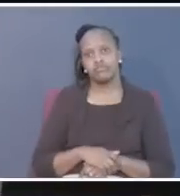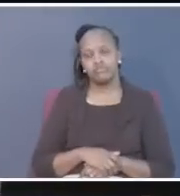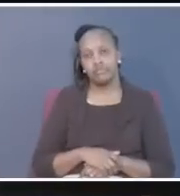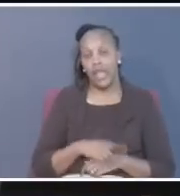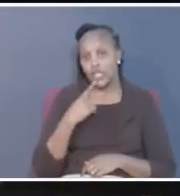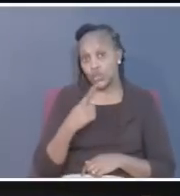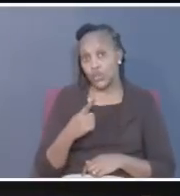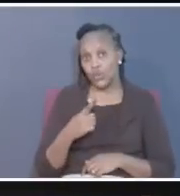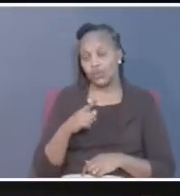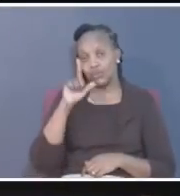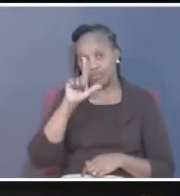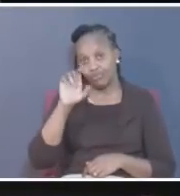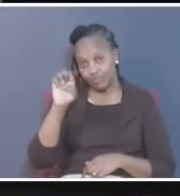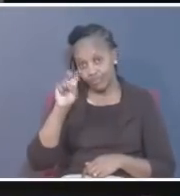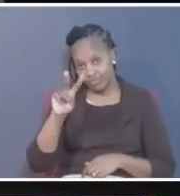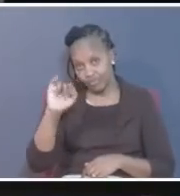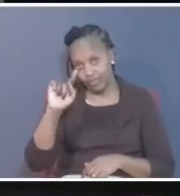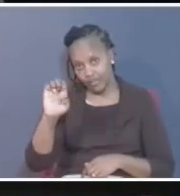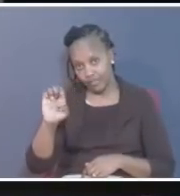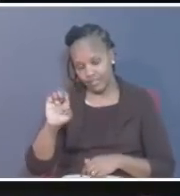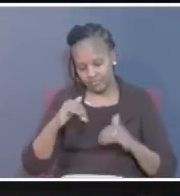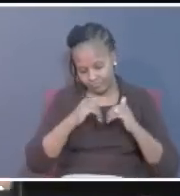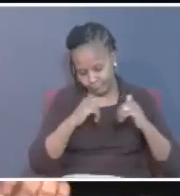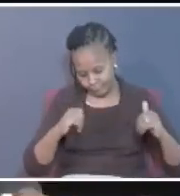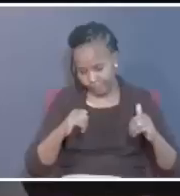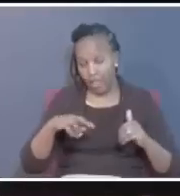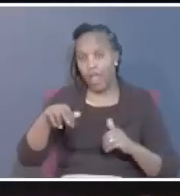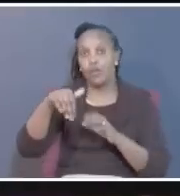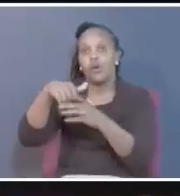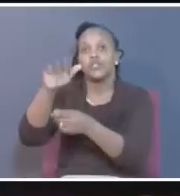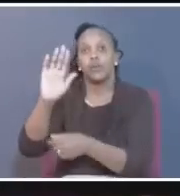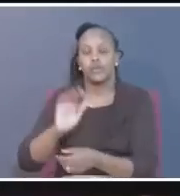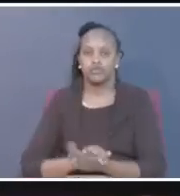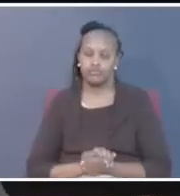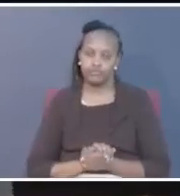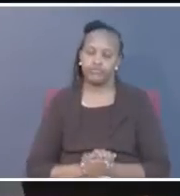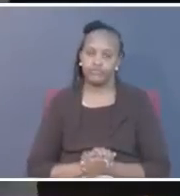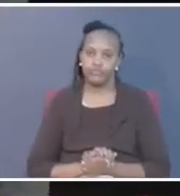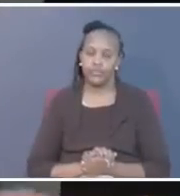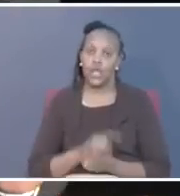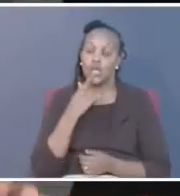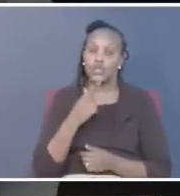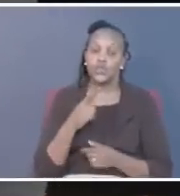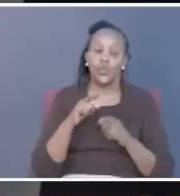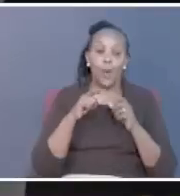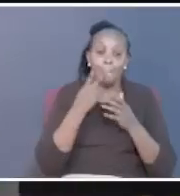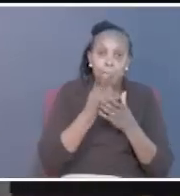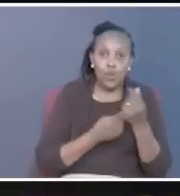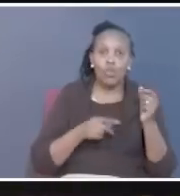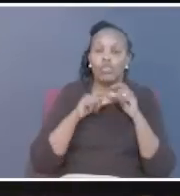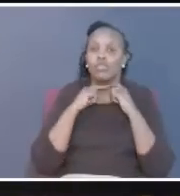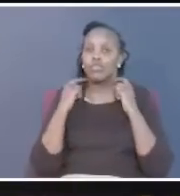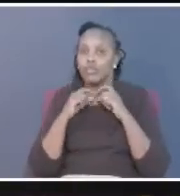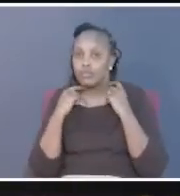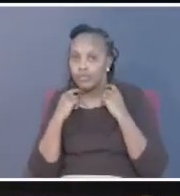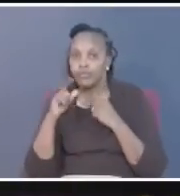And so the Levite distanced himself from this man. And so the priest and the Levite, who